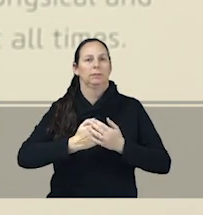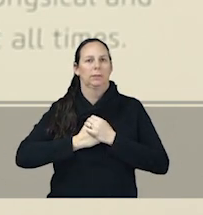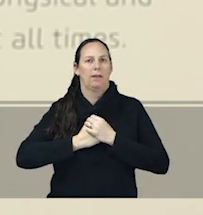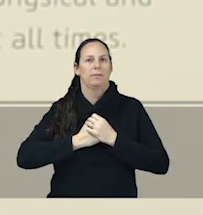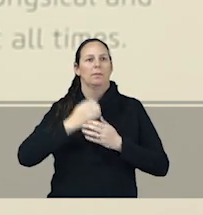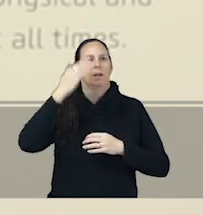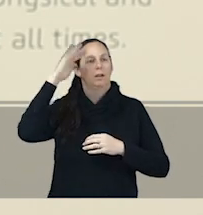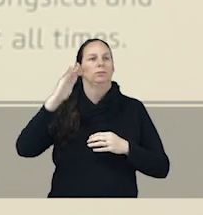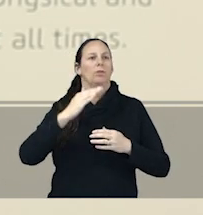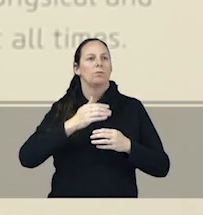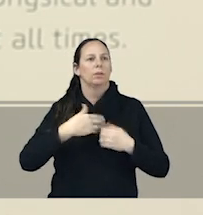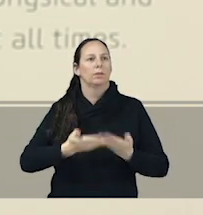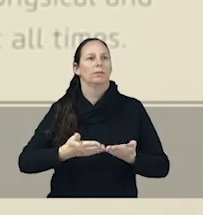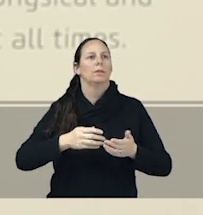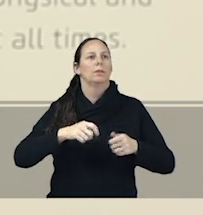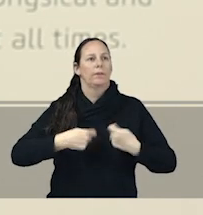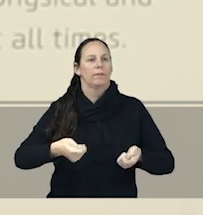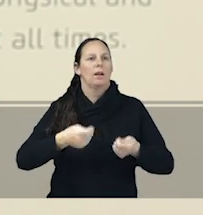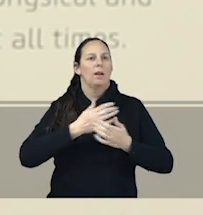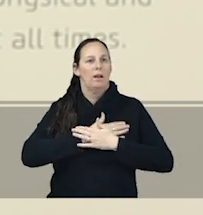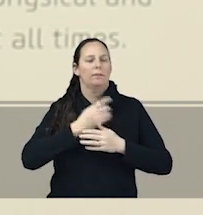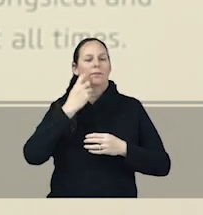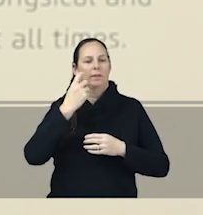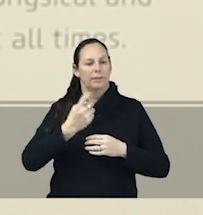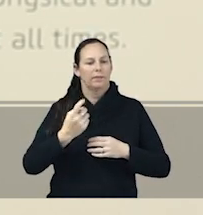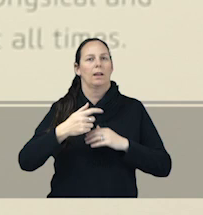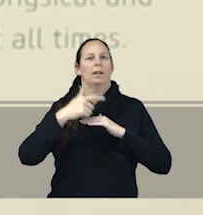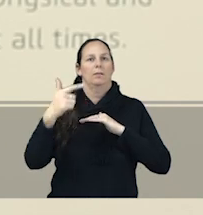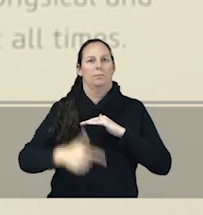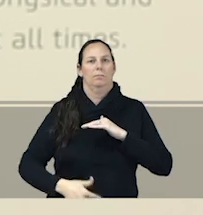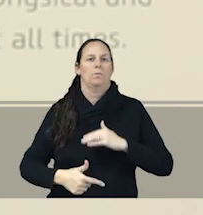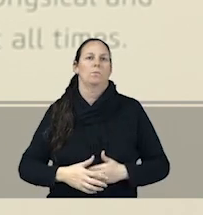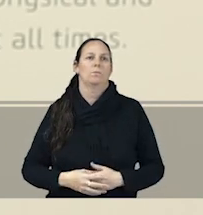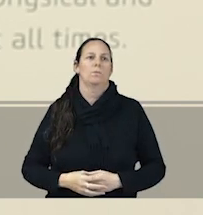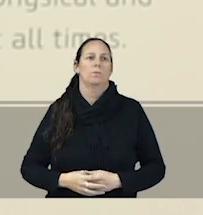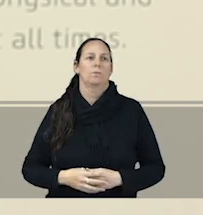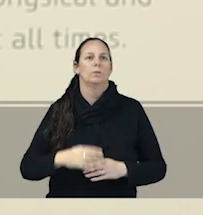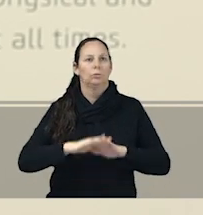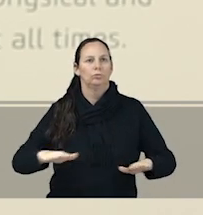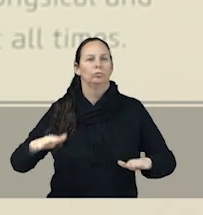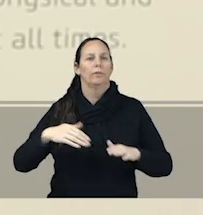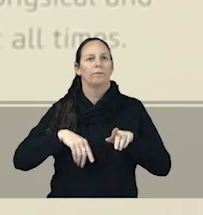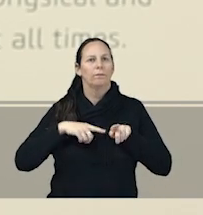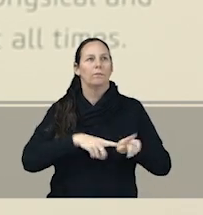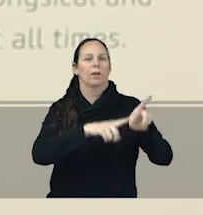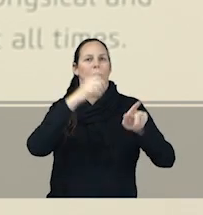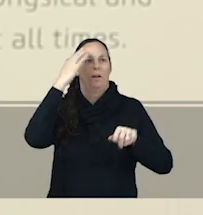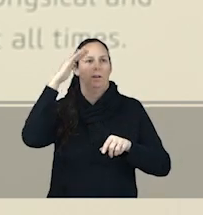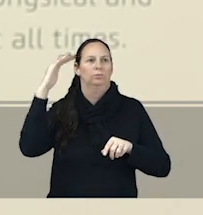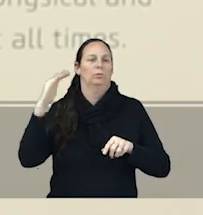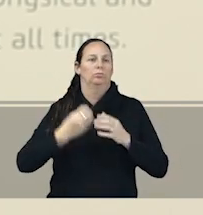rely on adults to provide for them, they rely on adults to love them, to nurture them and therefore they are pretty much wholly